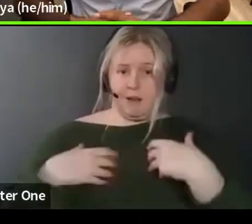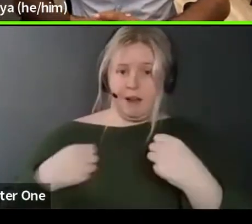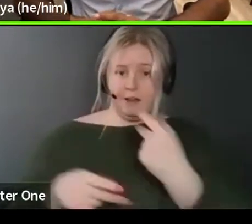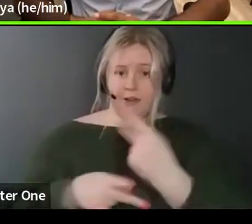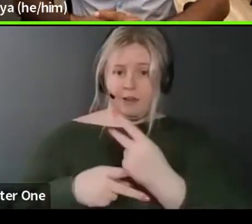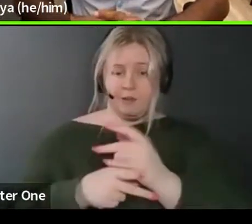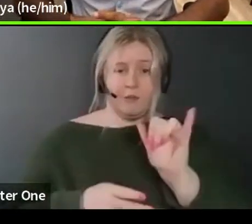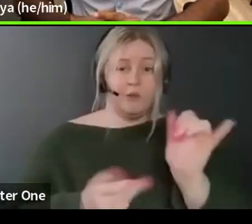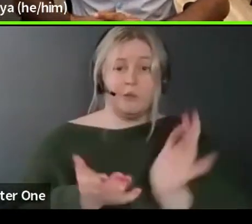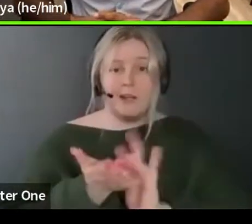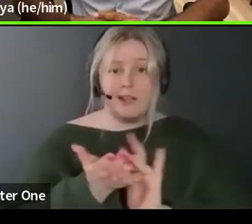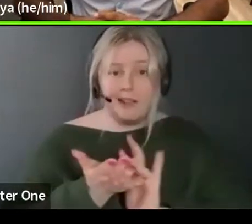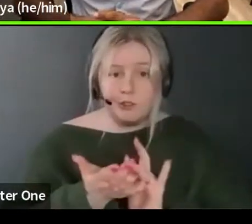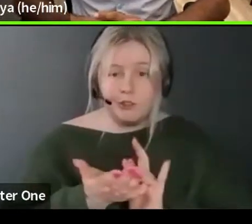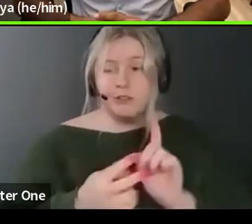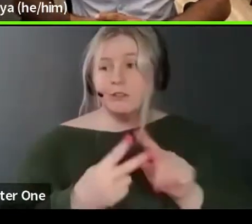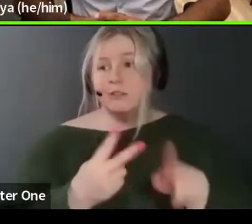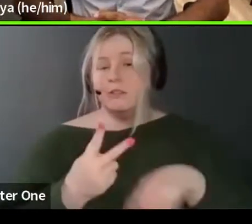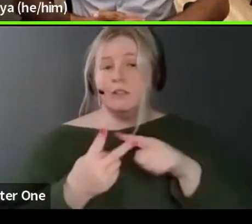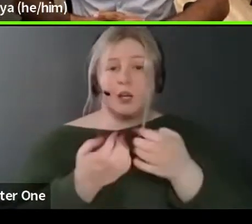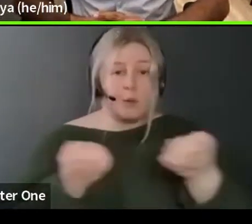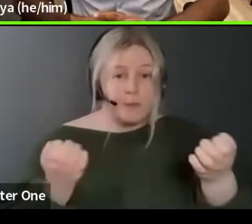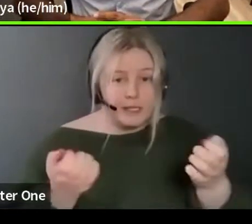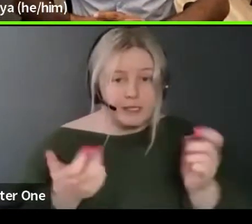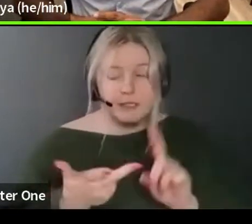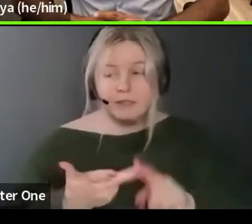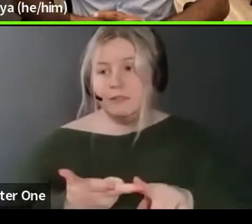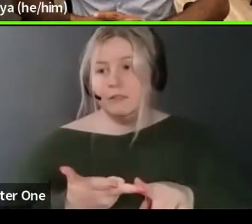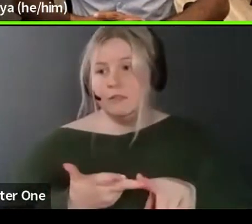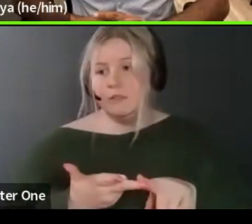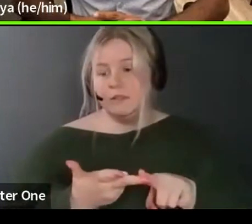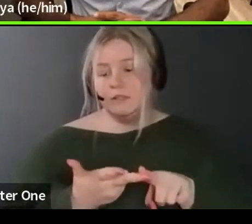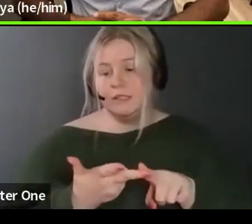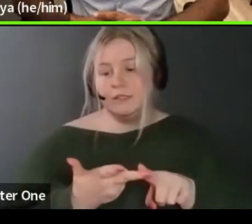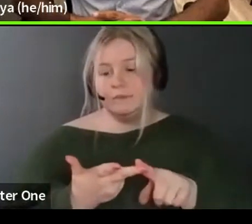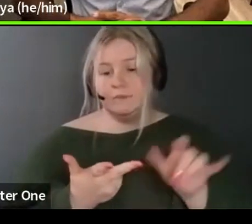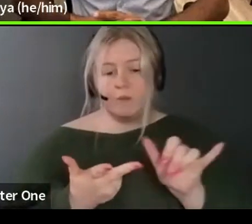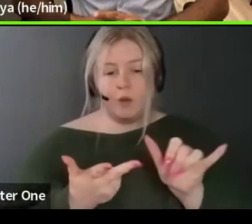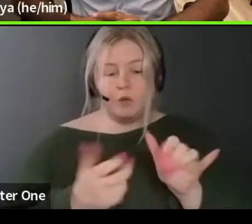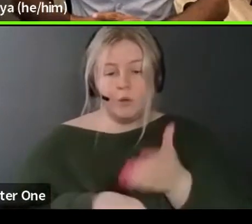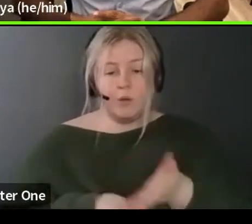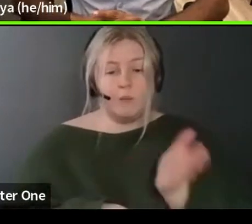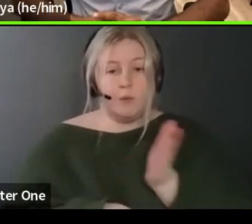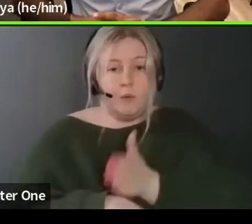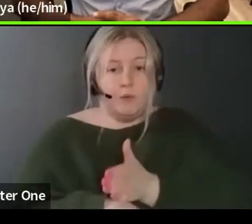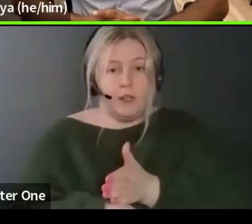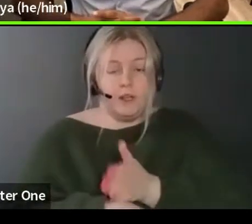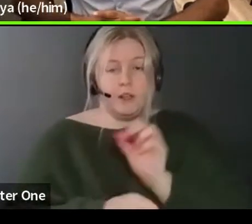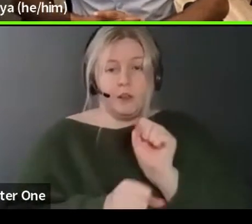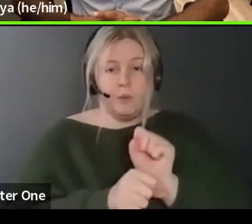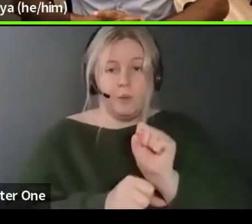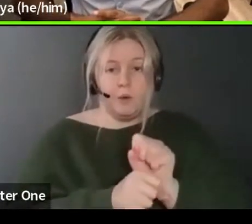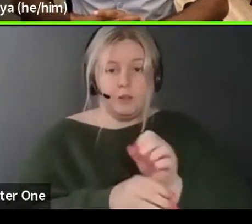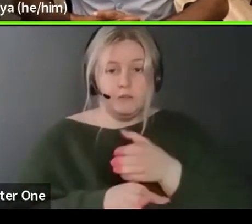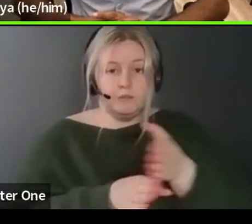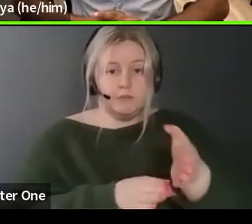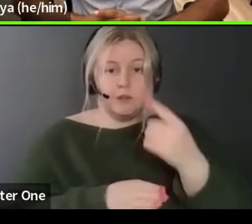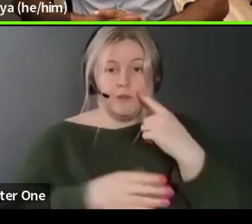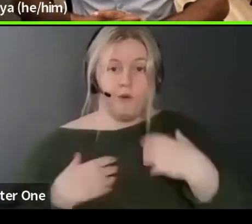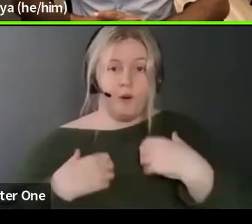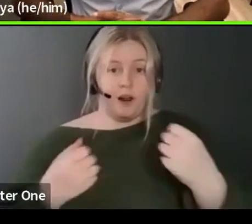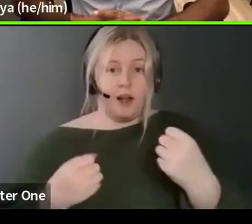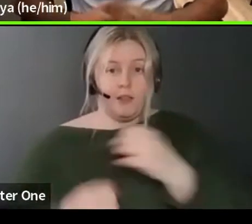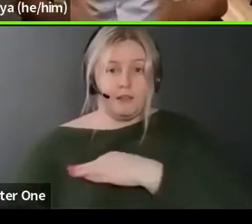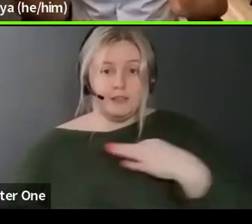about medications. We should be thinking about equipment. We should be thinking about also improving working conditions for health workers